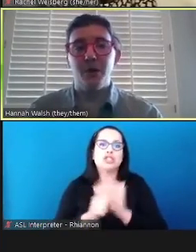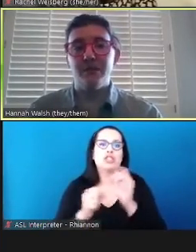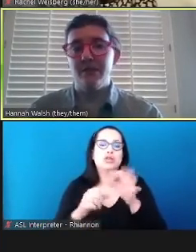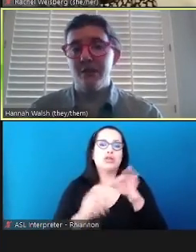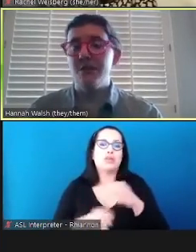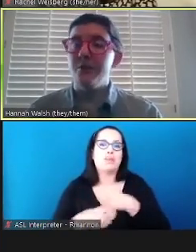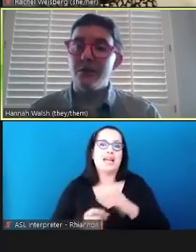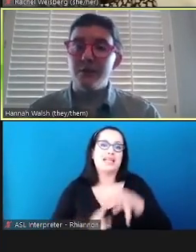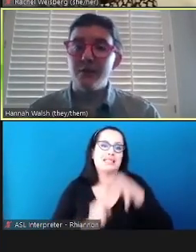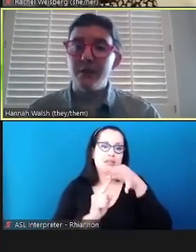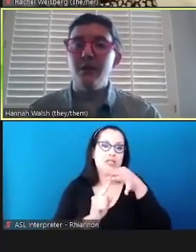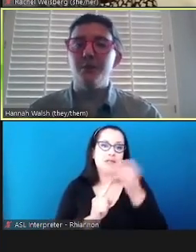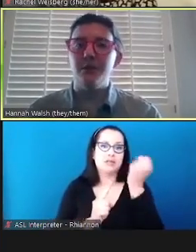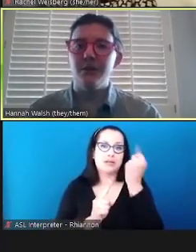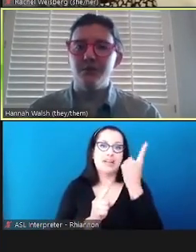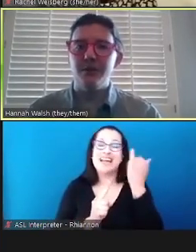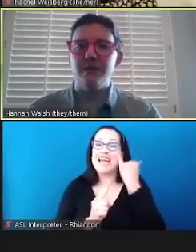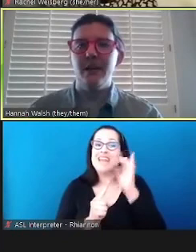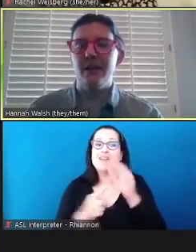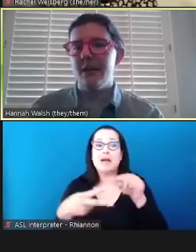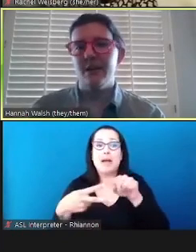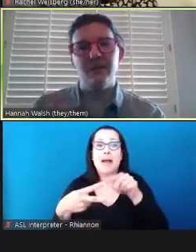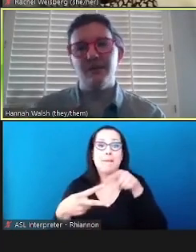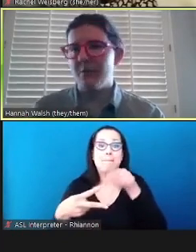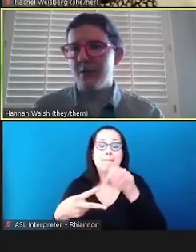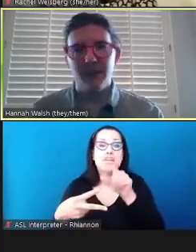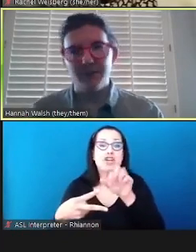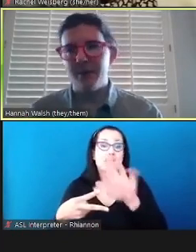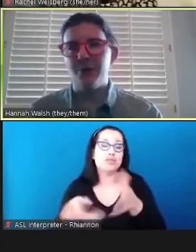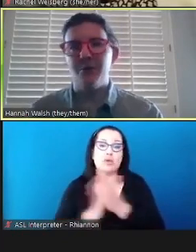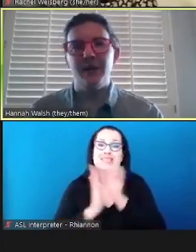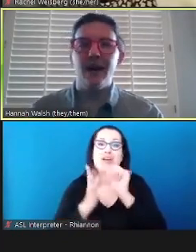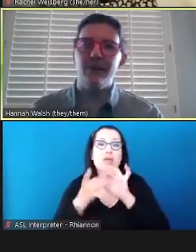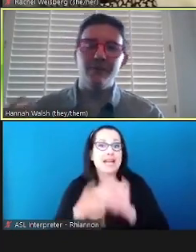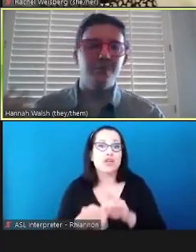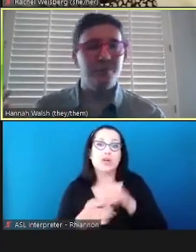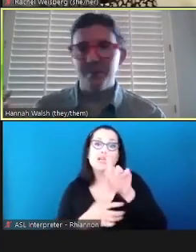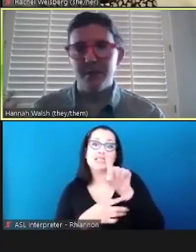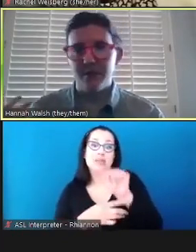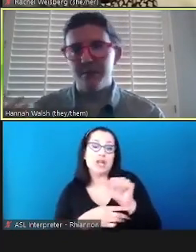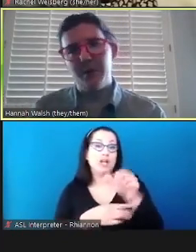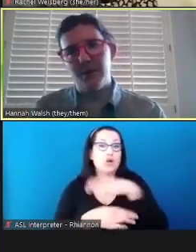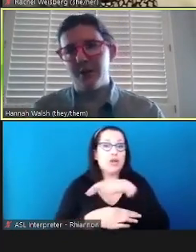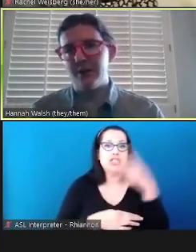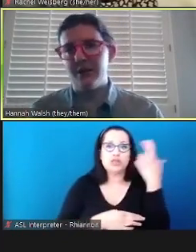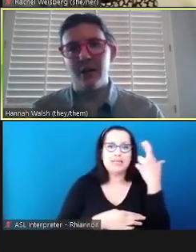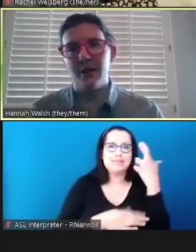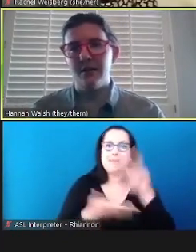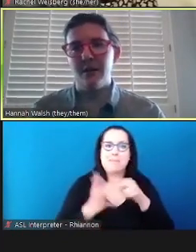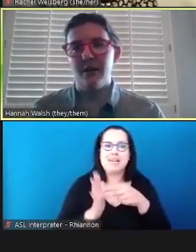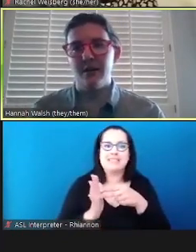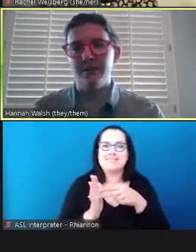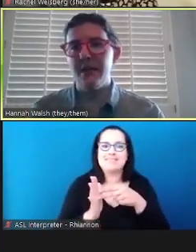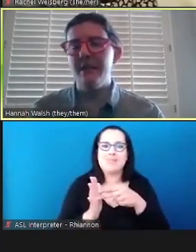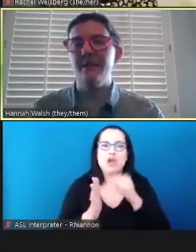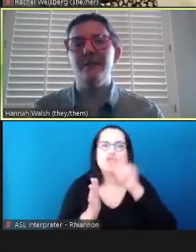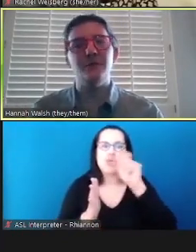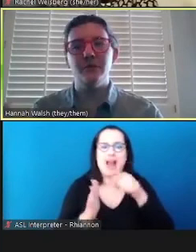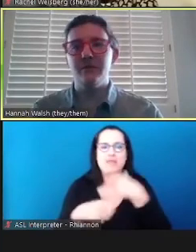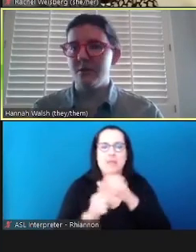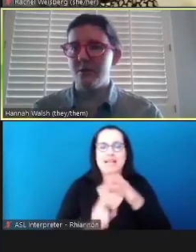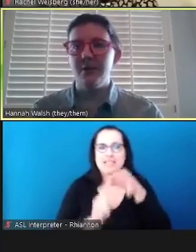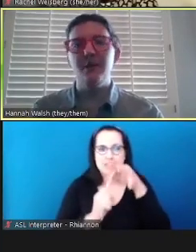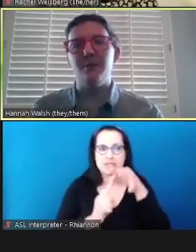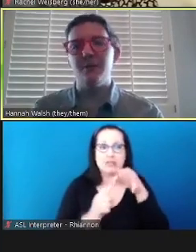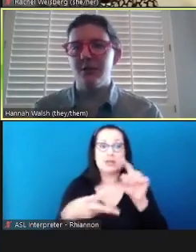his request is not due to disability or religious reason. And from the information we have, that Peter did not state that this